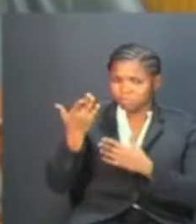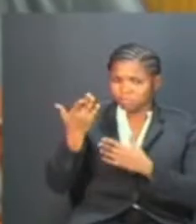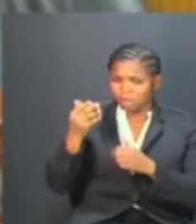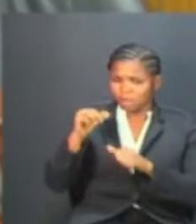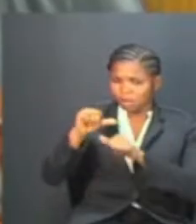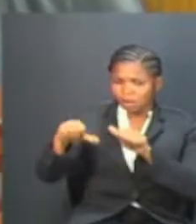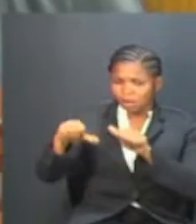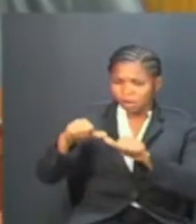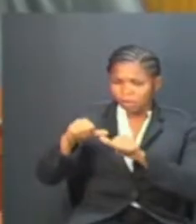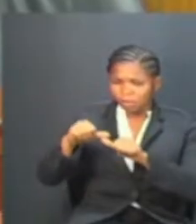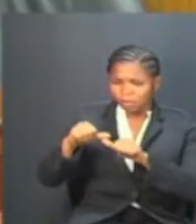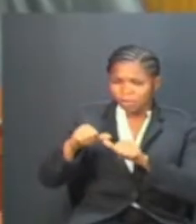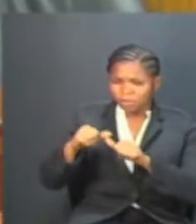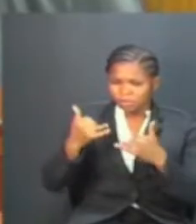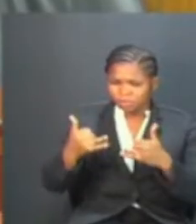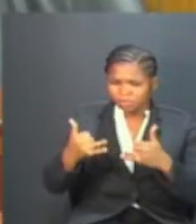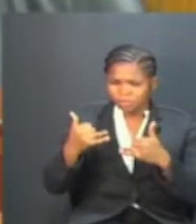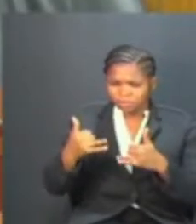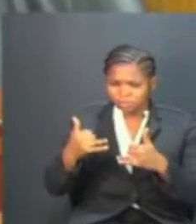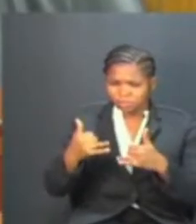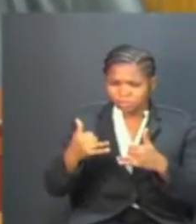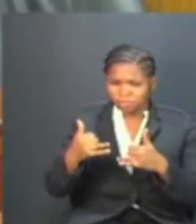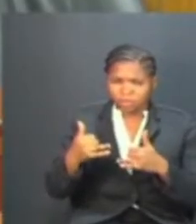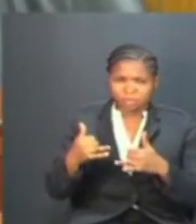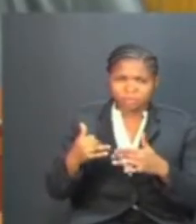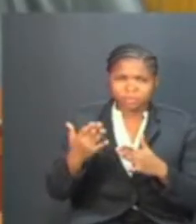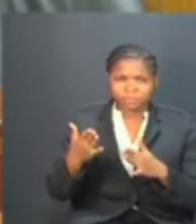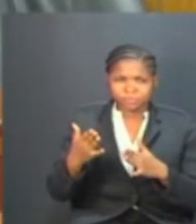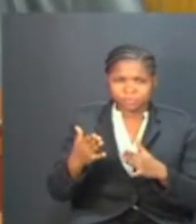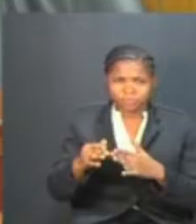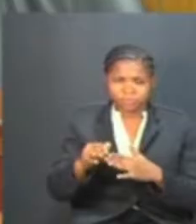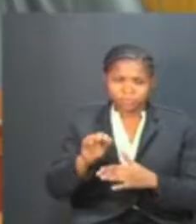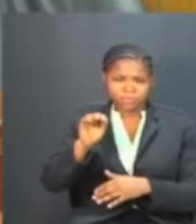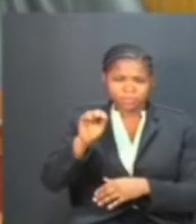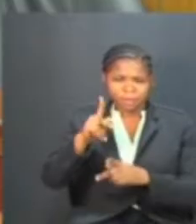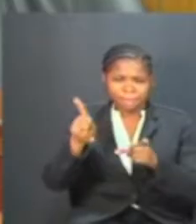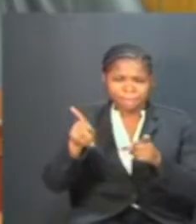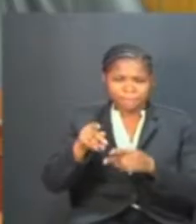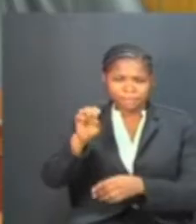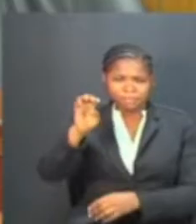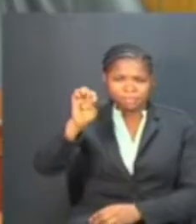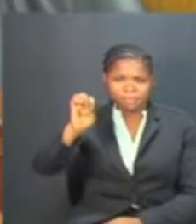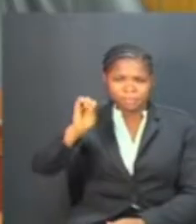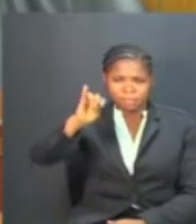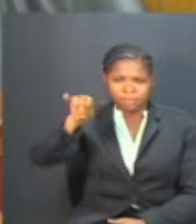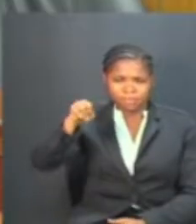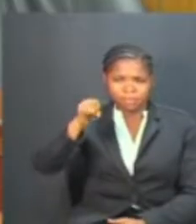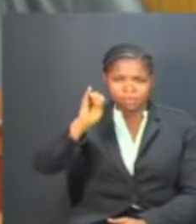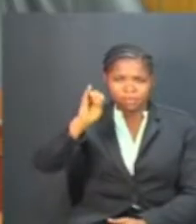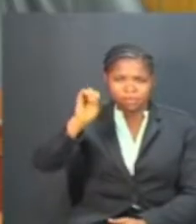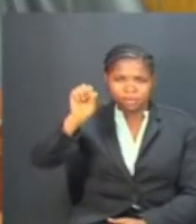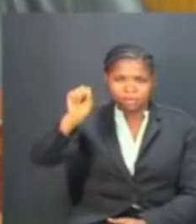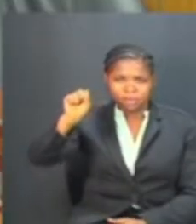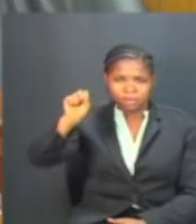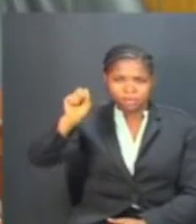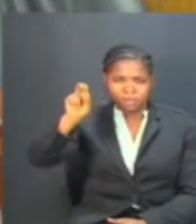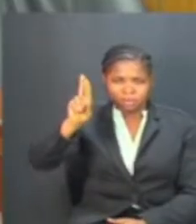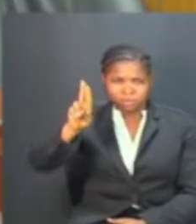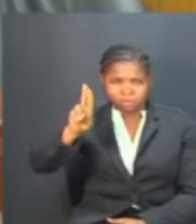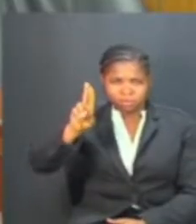about the current state of the Ejoso Onwe Esienimpon